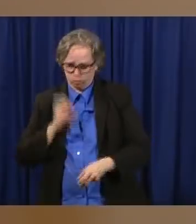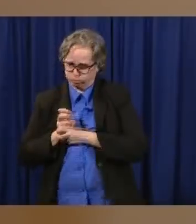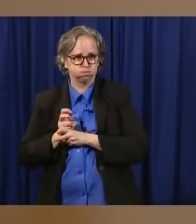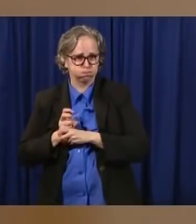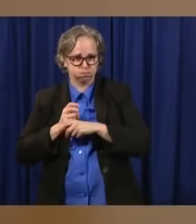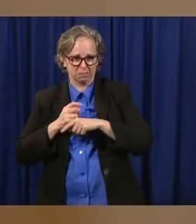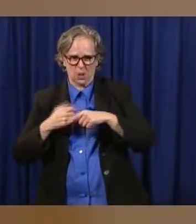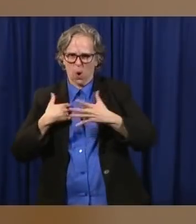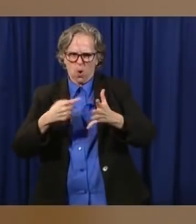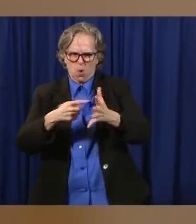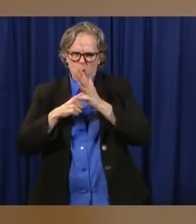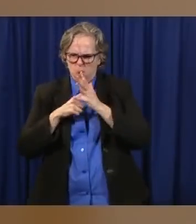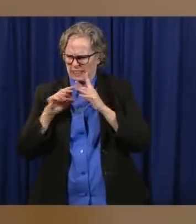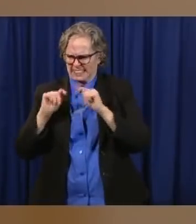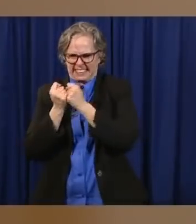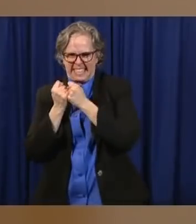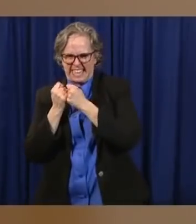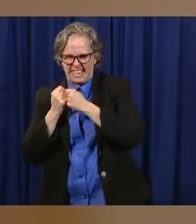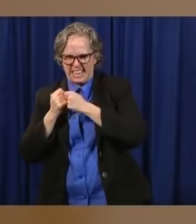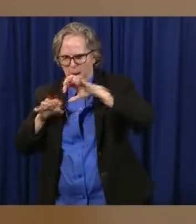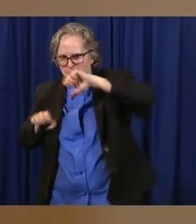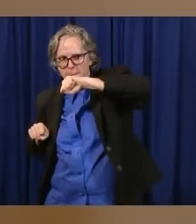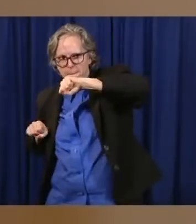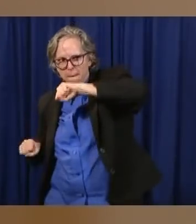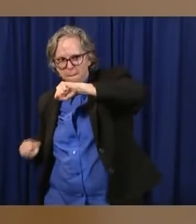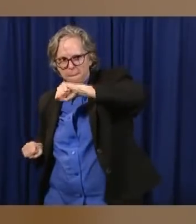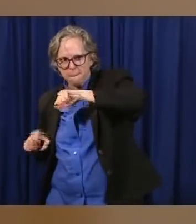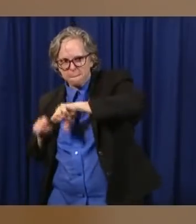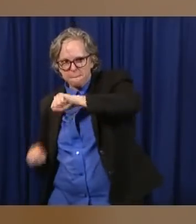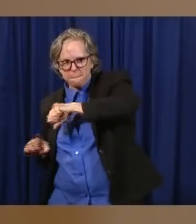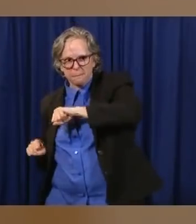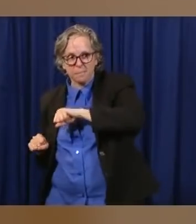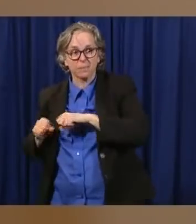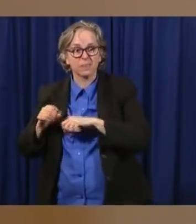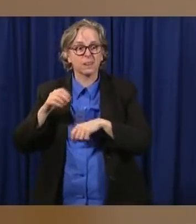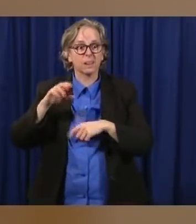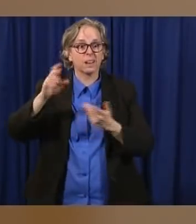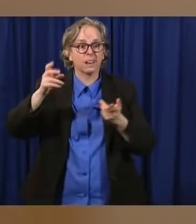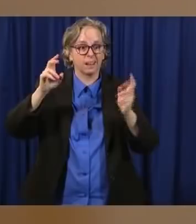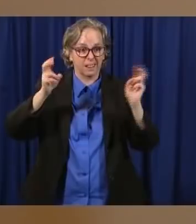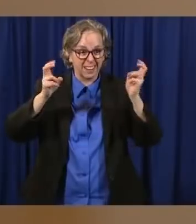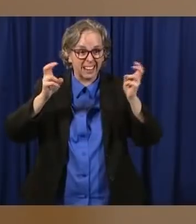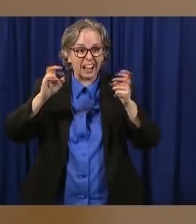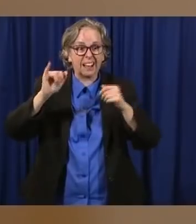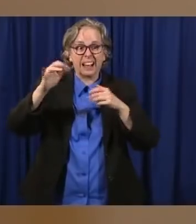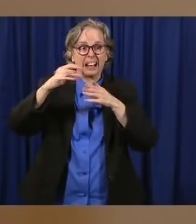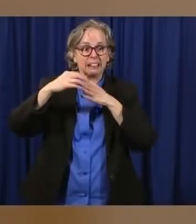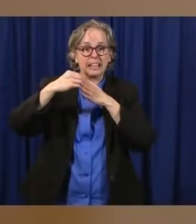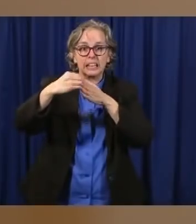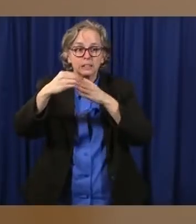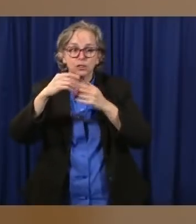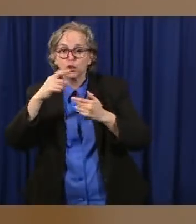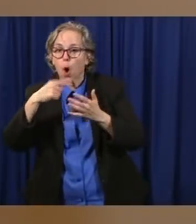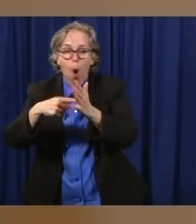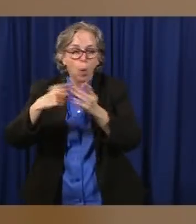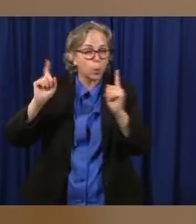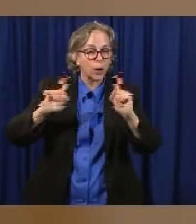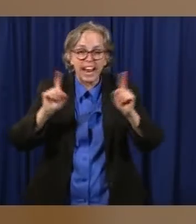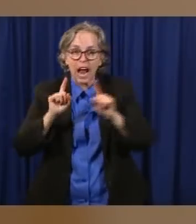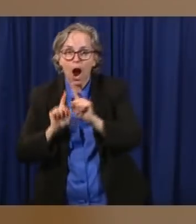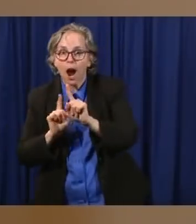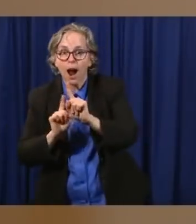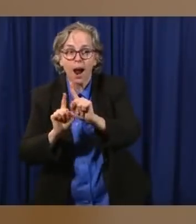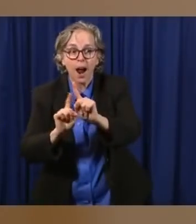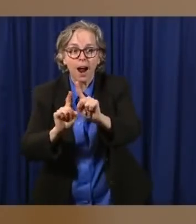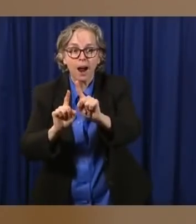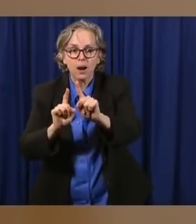takes having Sherpas and people to help us lead the way. It takes being very careful and going to each base camp carefully. I